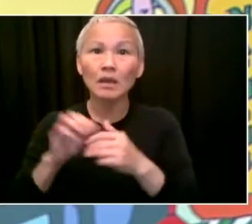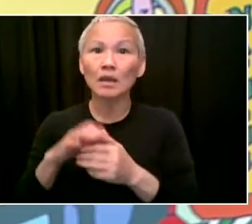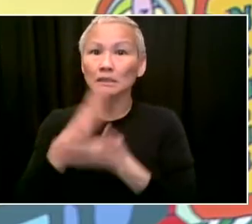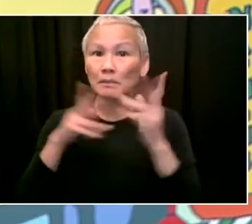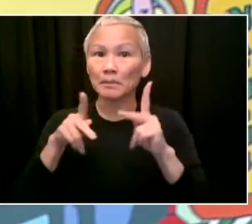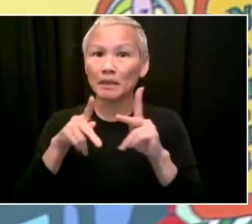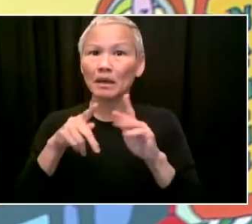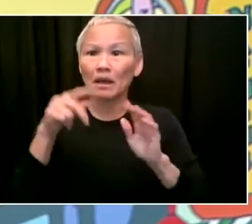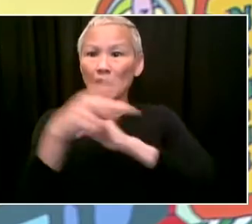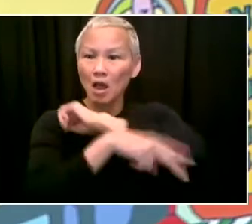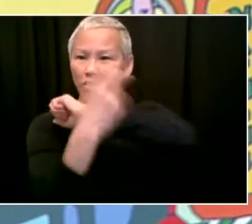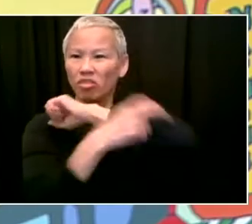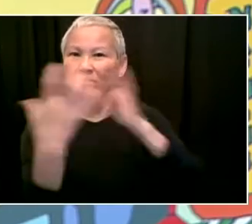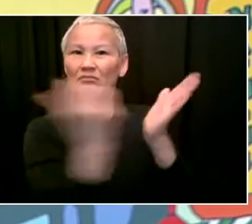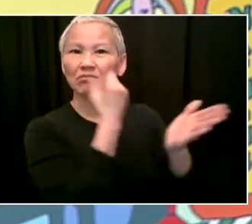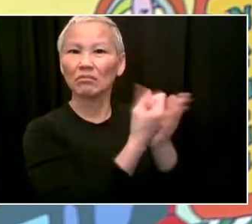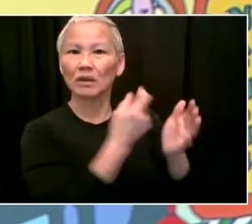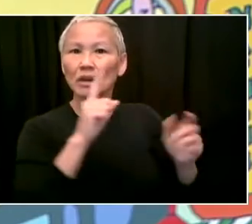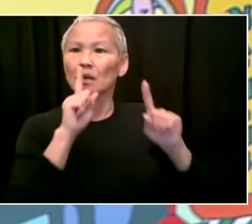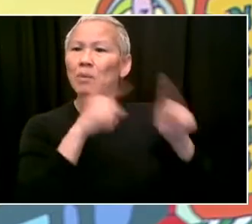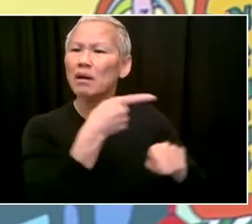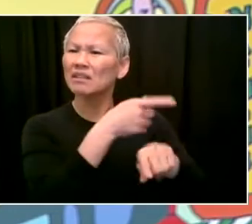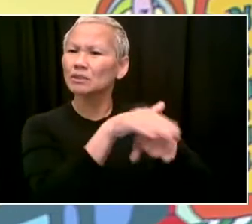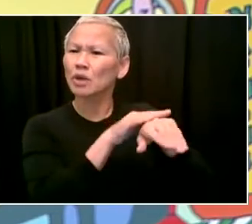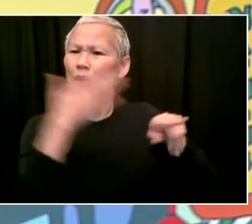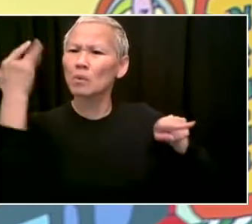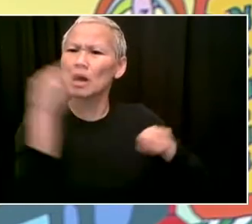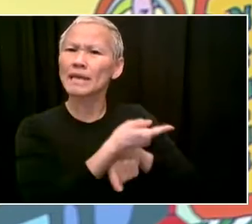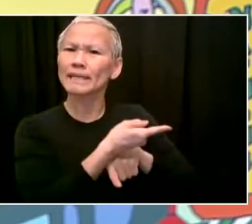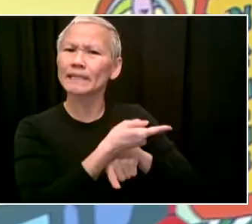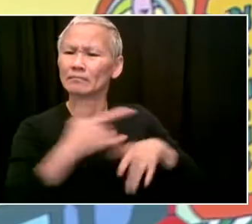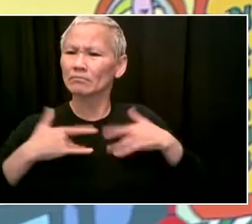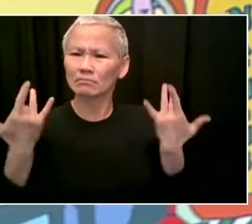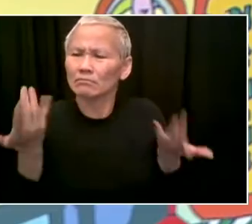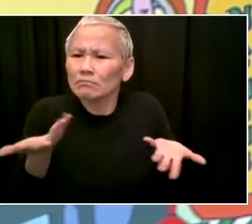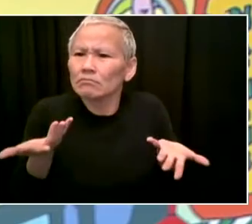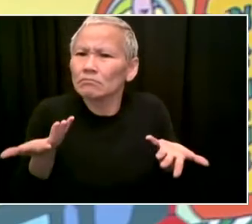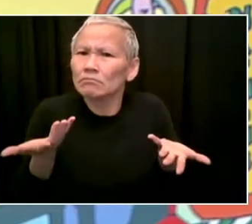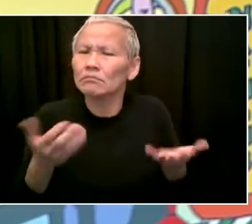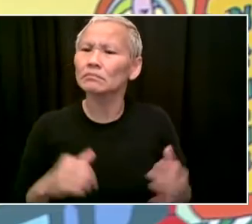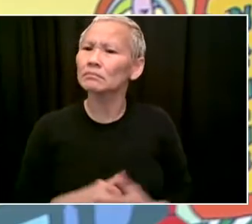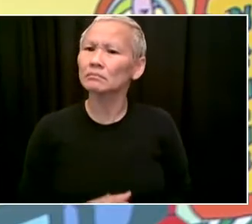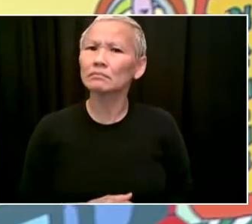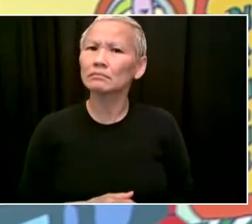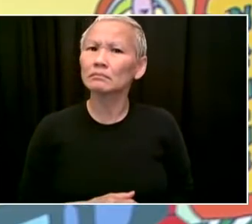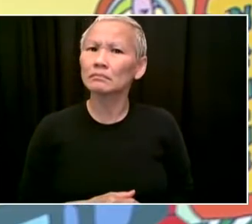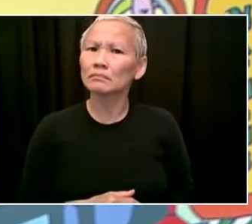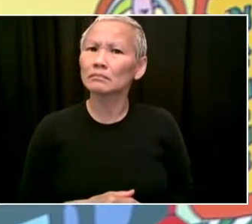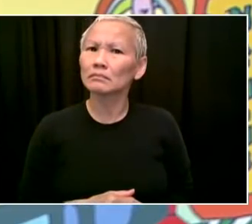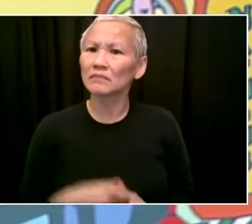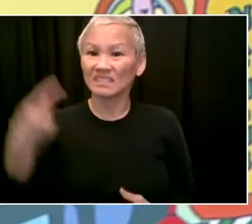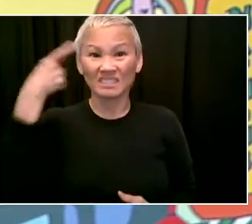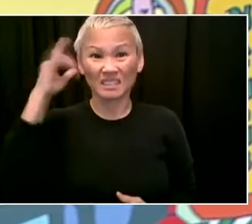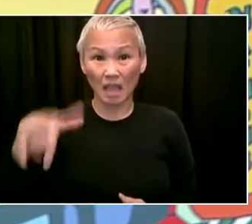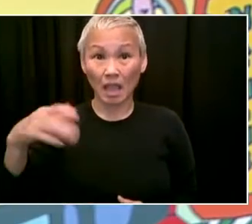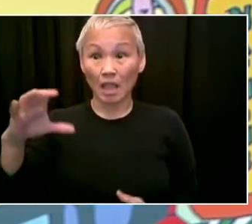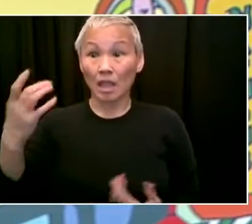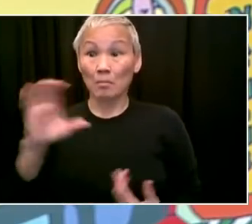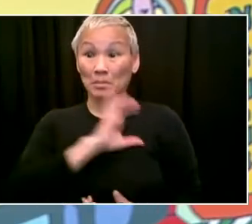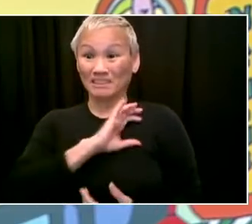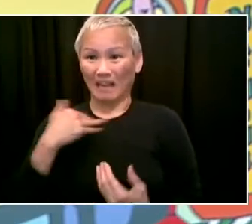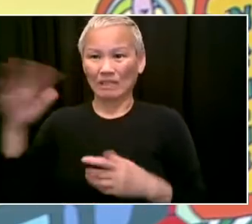about it in the past, but what are your latest thoughts? Do you think the NYPD had its priorities right last summer? So I have not seen